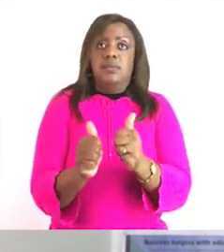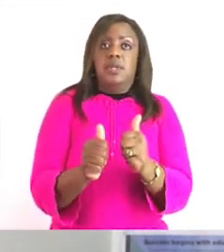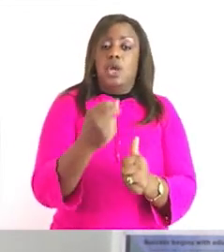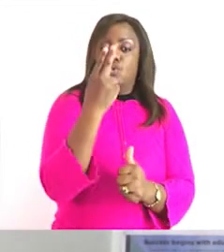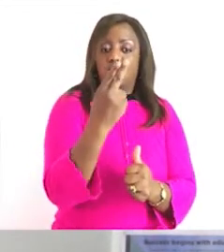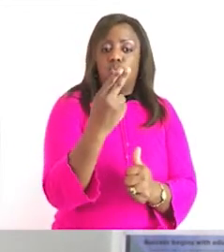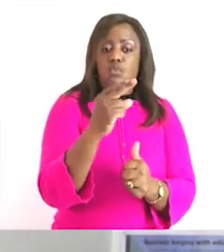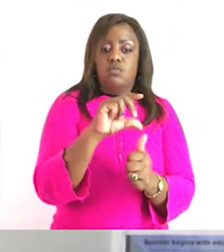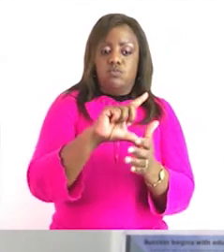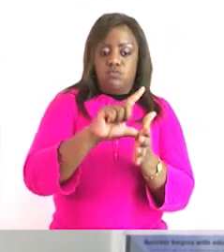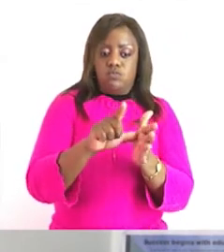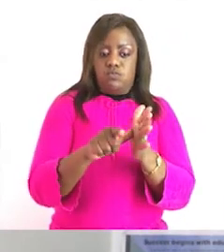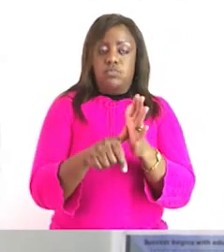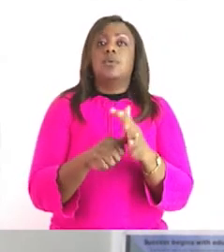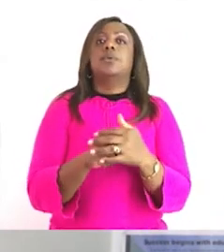seconds.